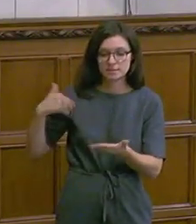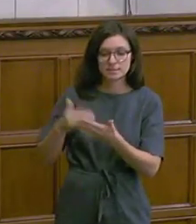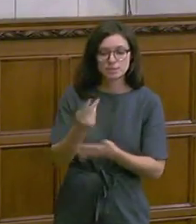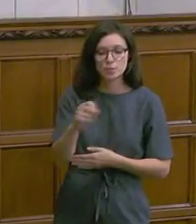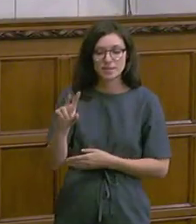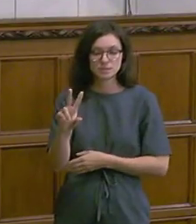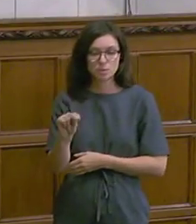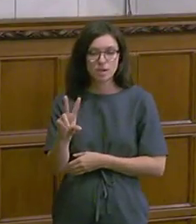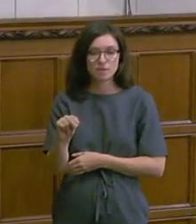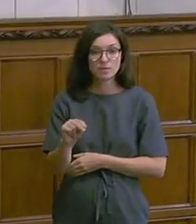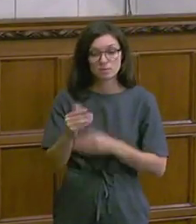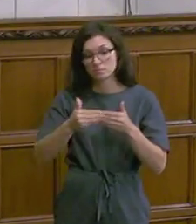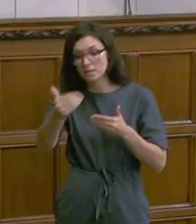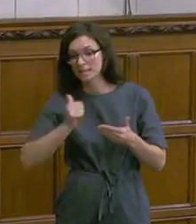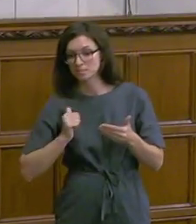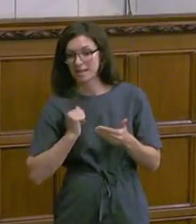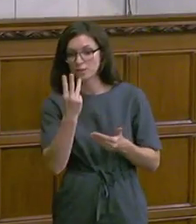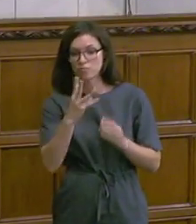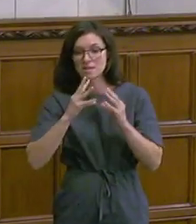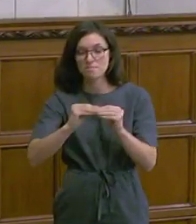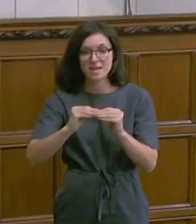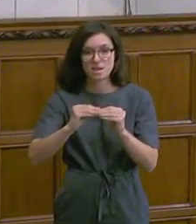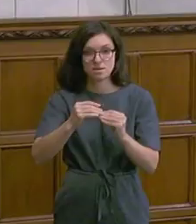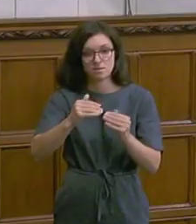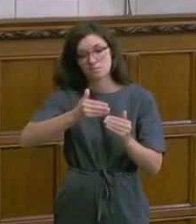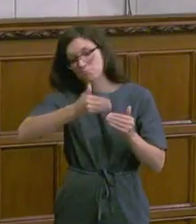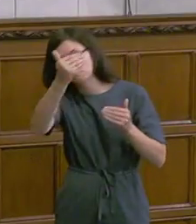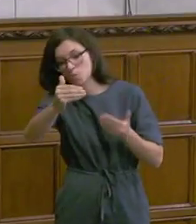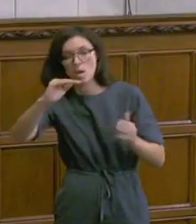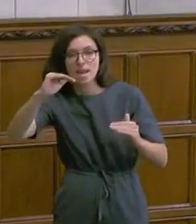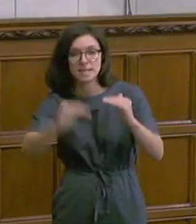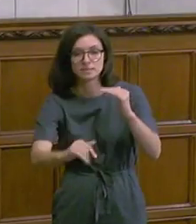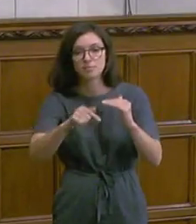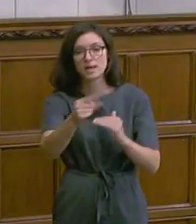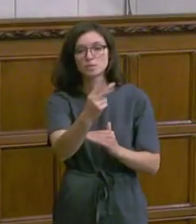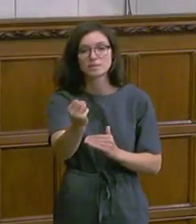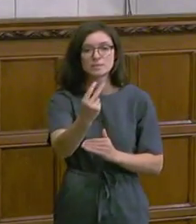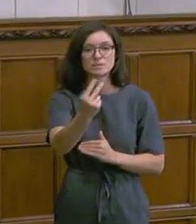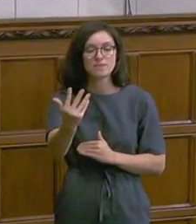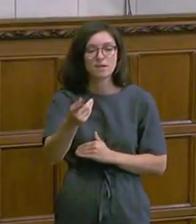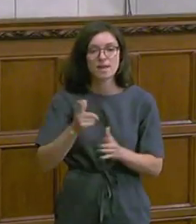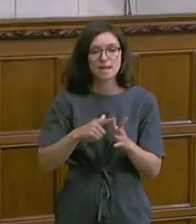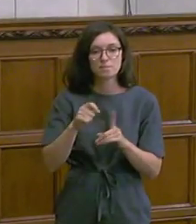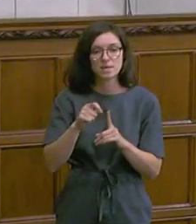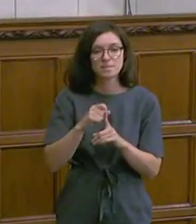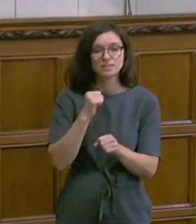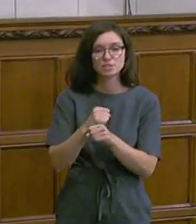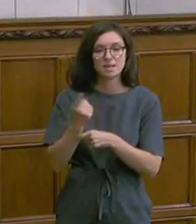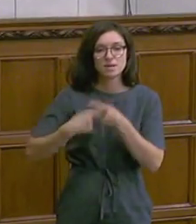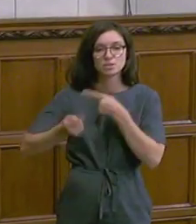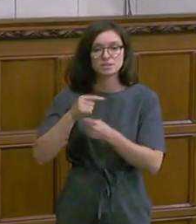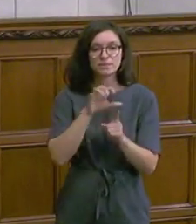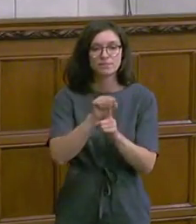billion shortfall predicted by 2025. And just last year, the APPG for Children found